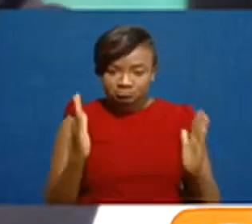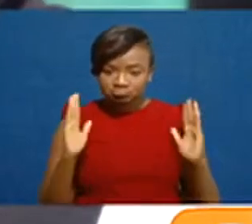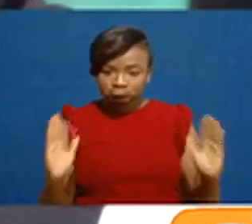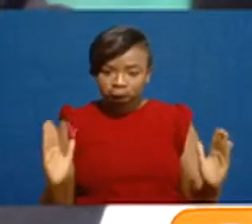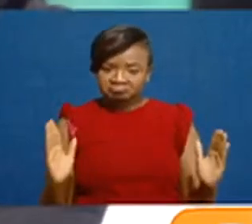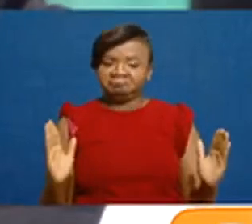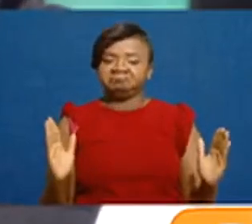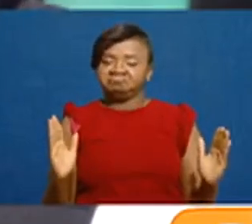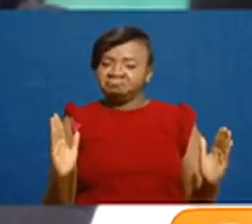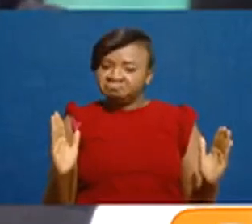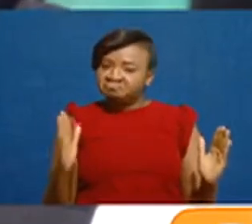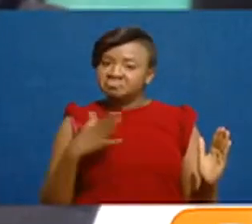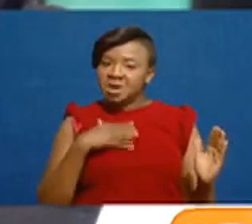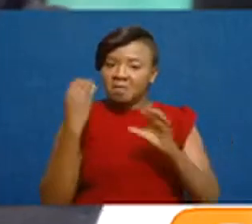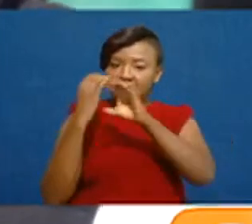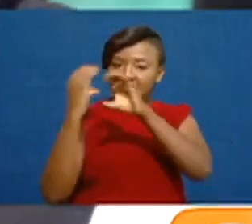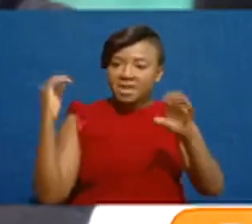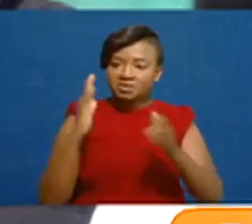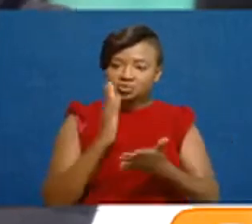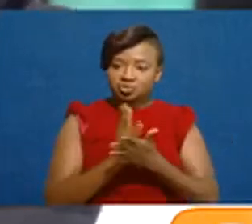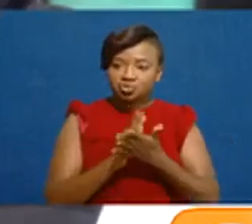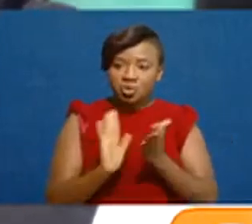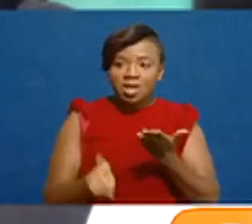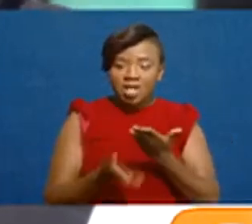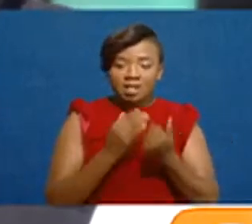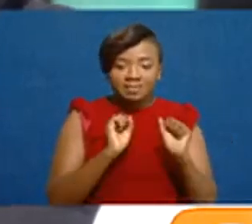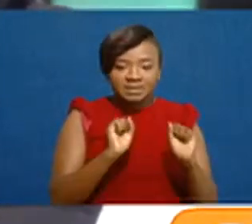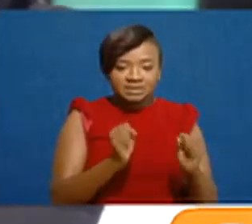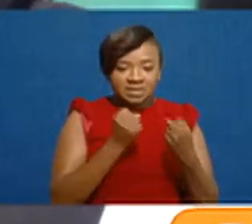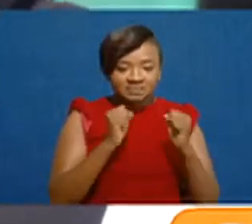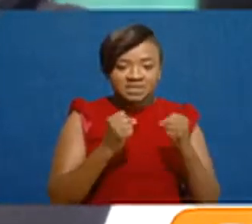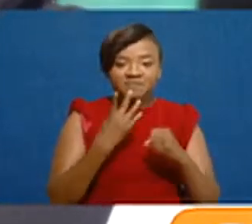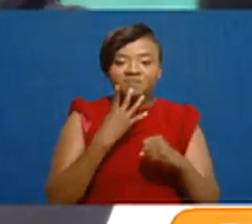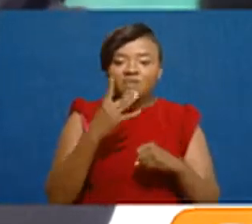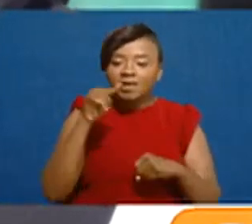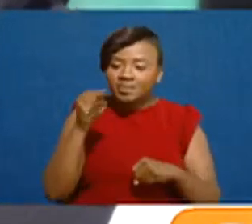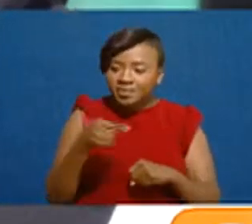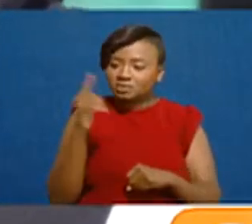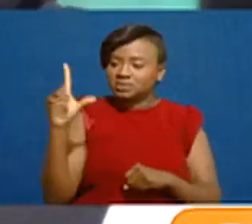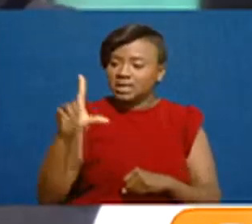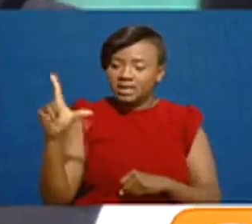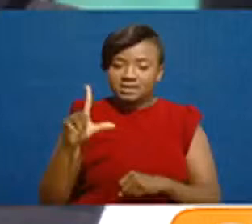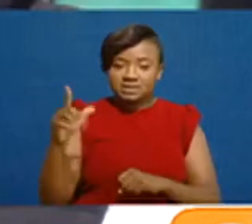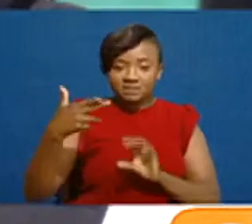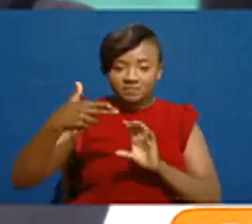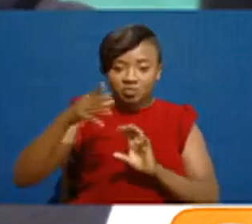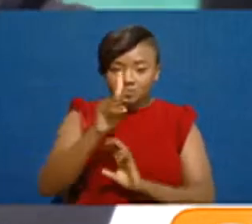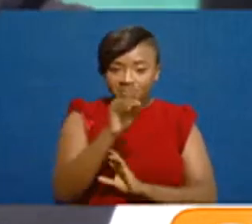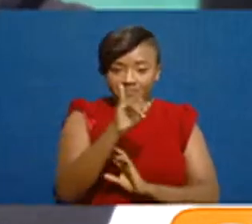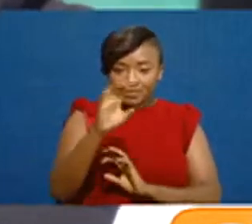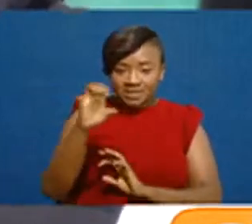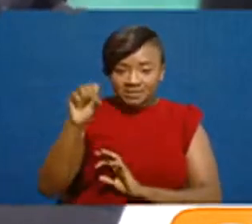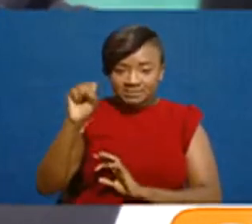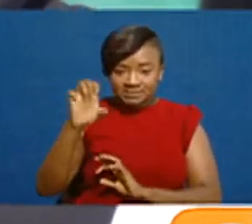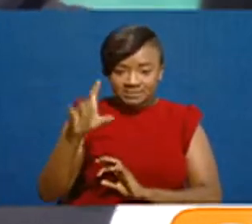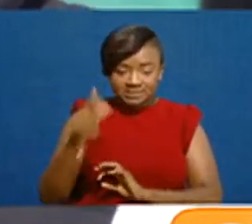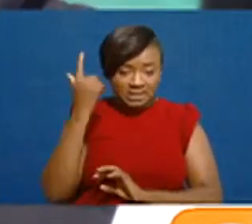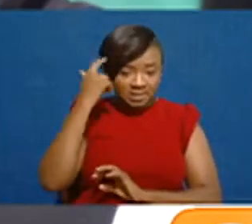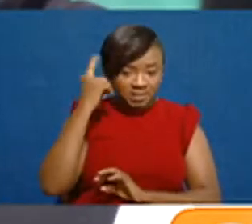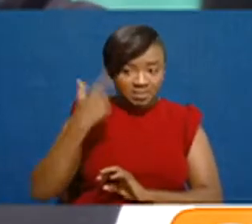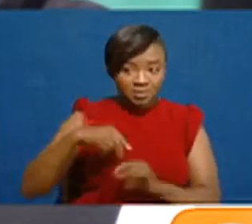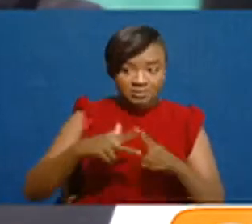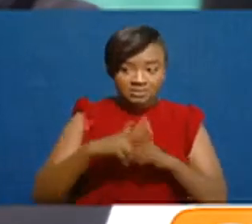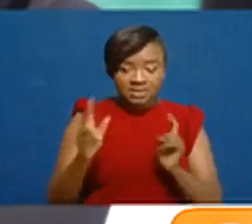our buses have saved over 400,000 liters of diesel. And remember, we started with two buses. Today we've got